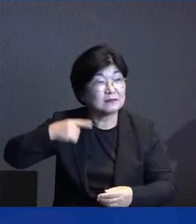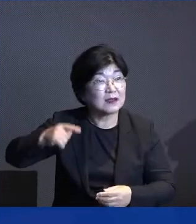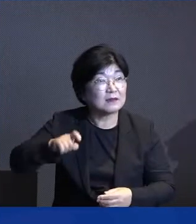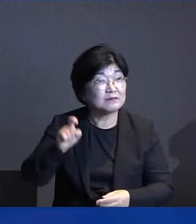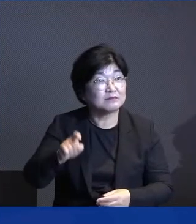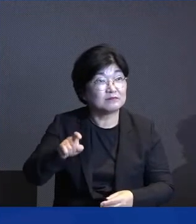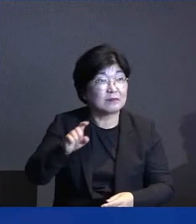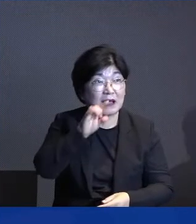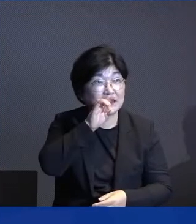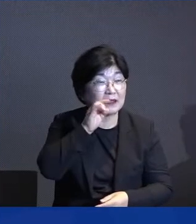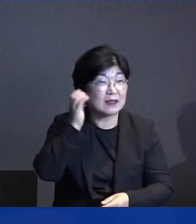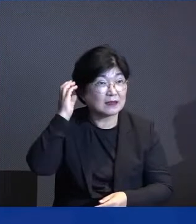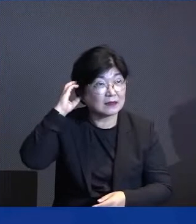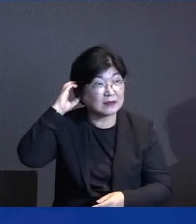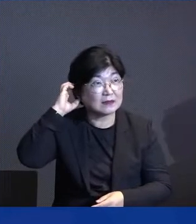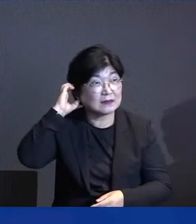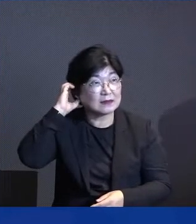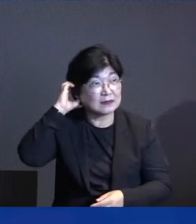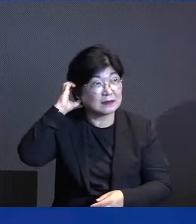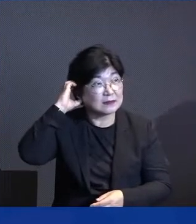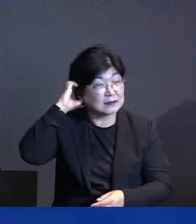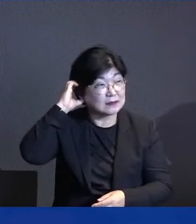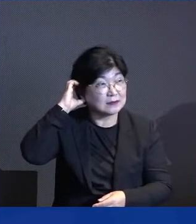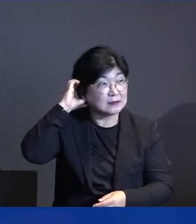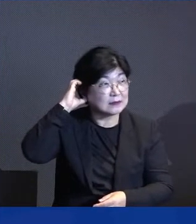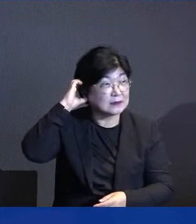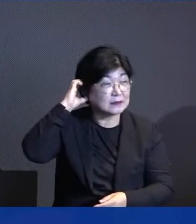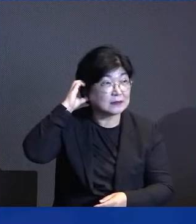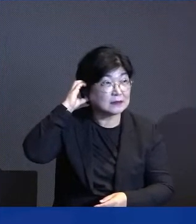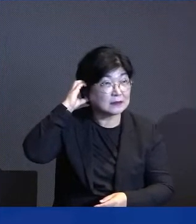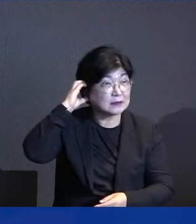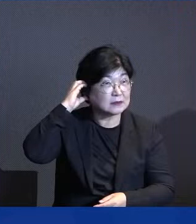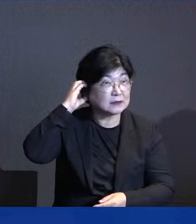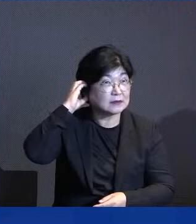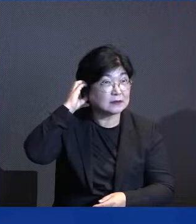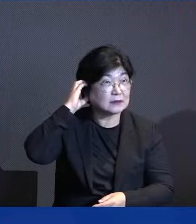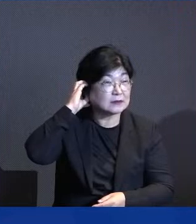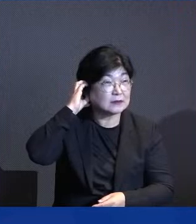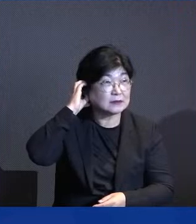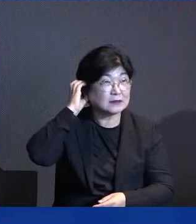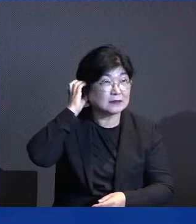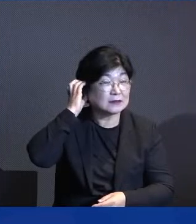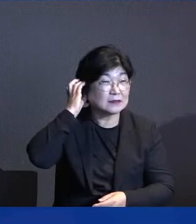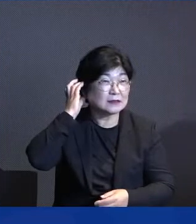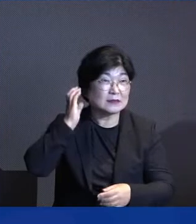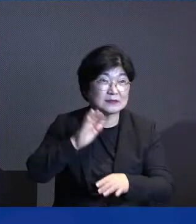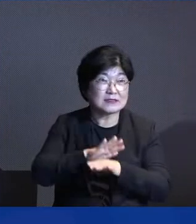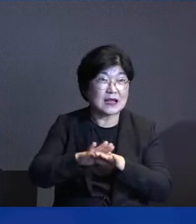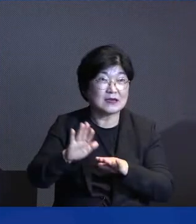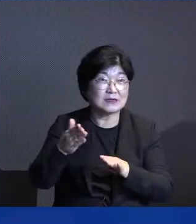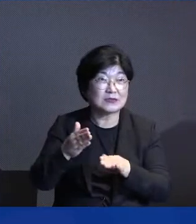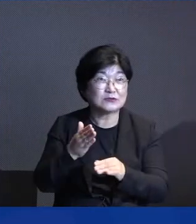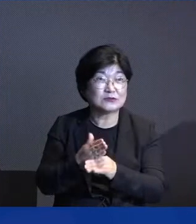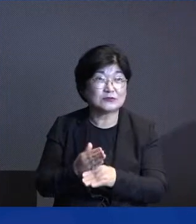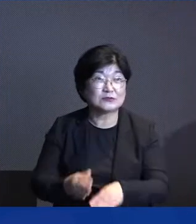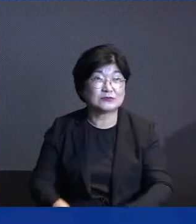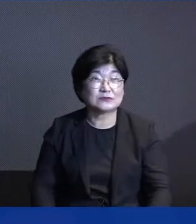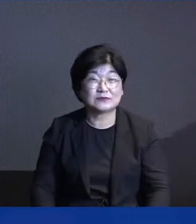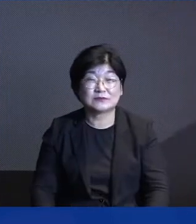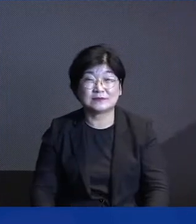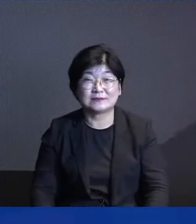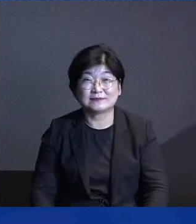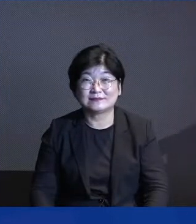So are you Okay, great. Okay. Yeah, it is working. Yep. Today, I would like to first discuss